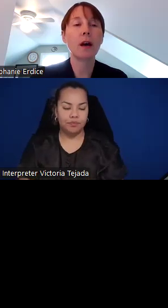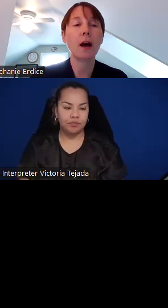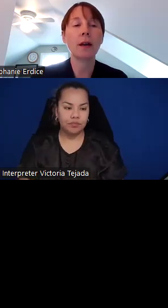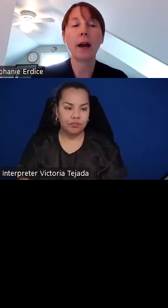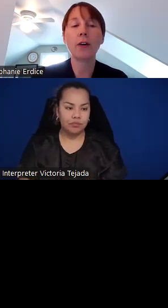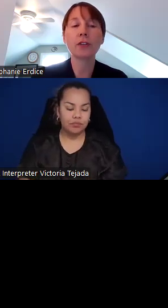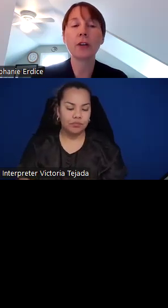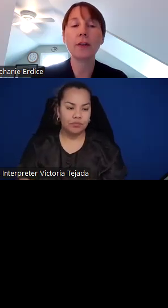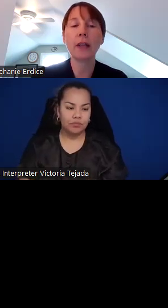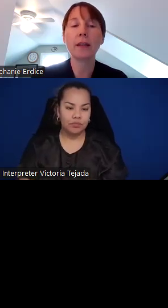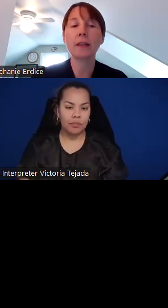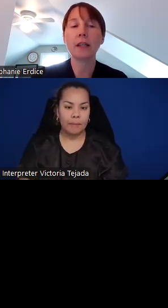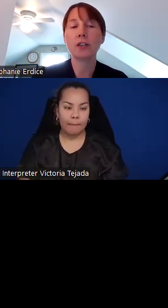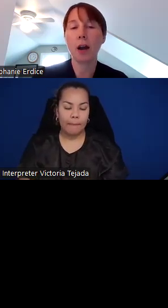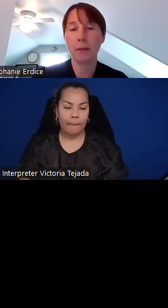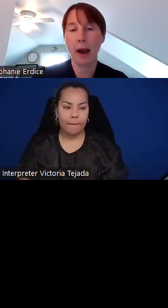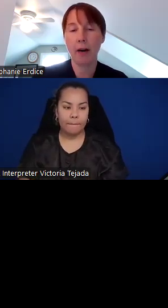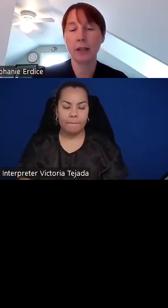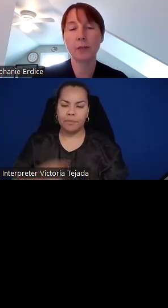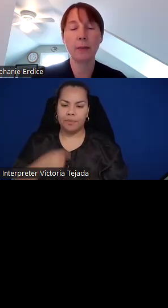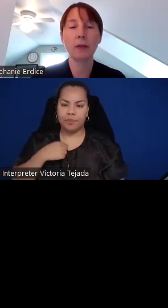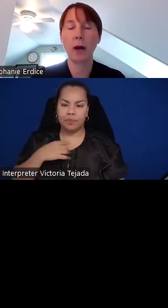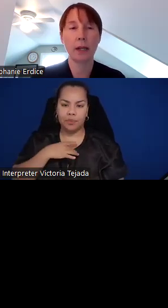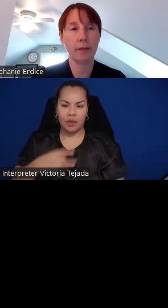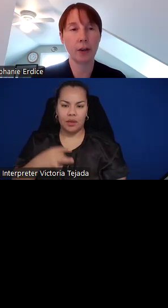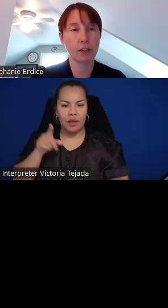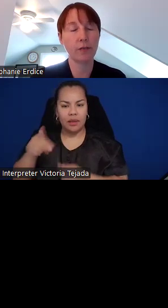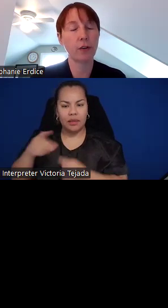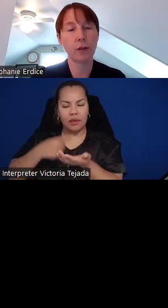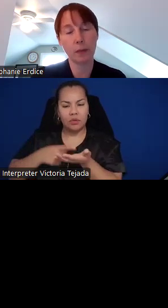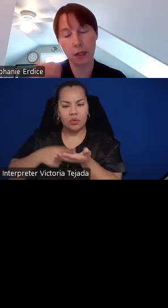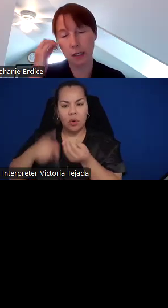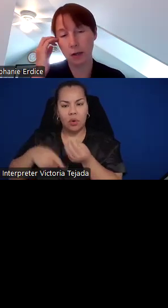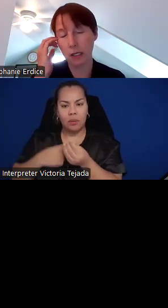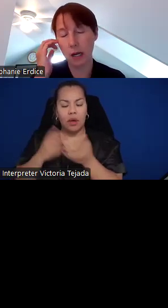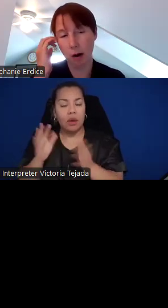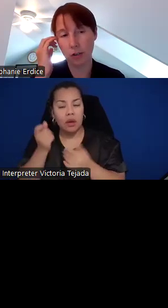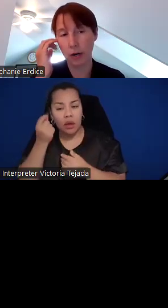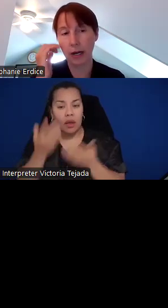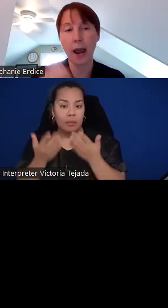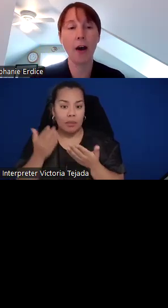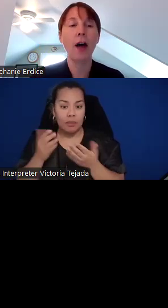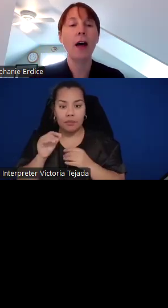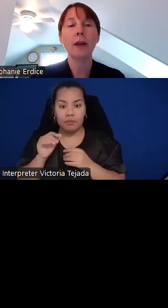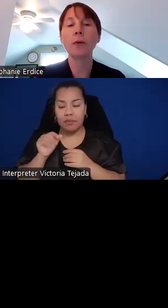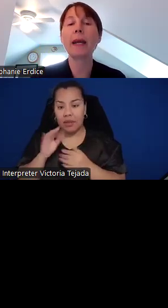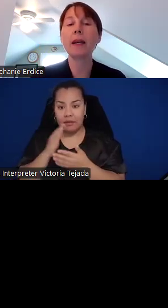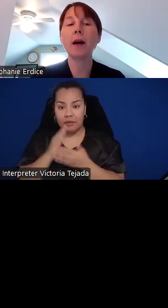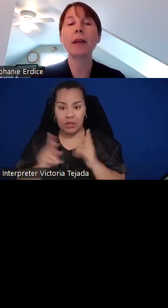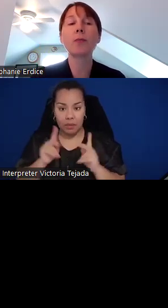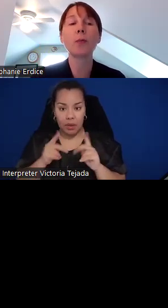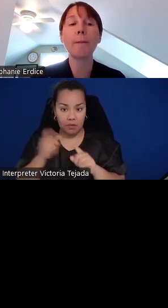So I also kind of like that they talk about, and this might be why if there are some folks from the DoD in our training now,